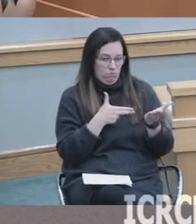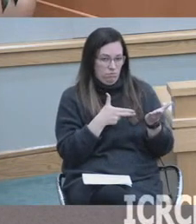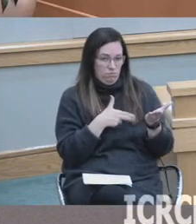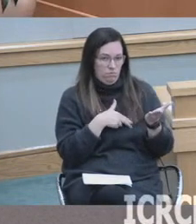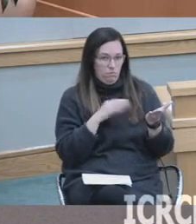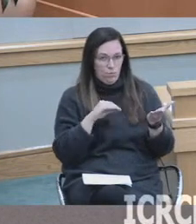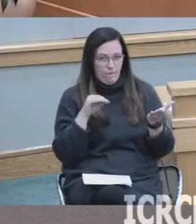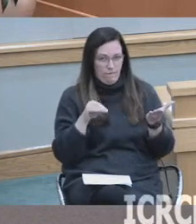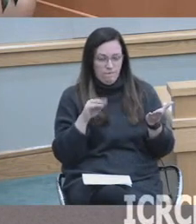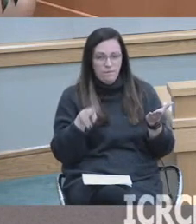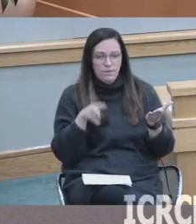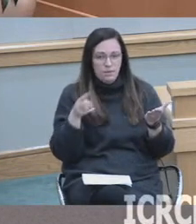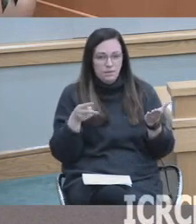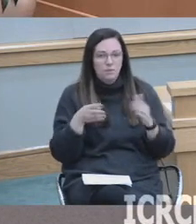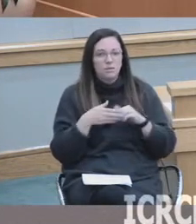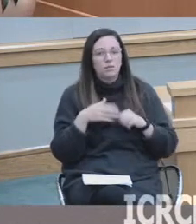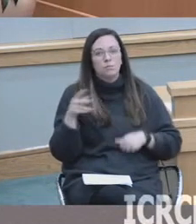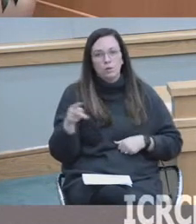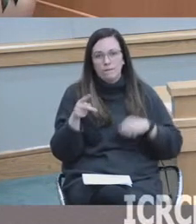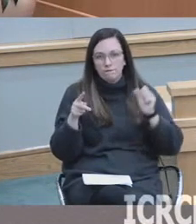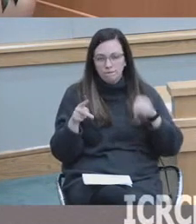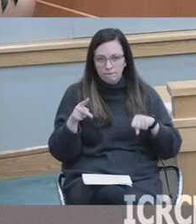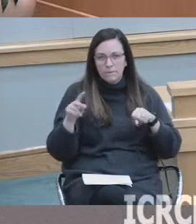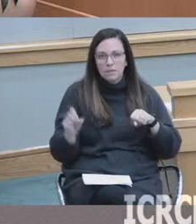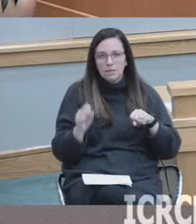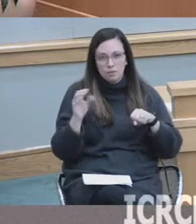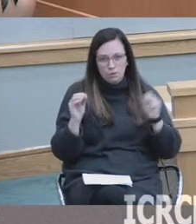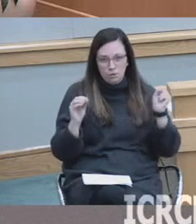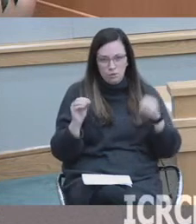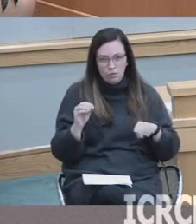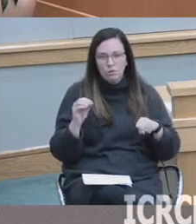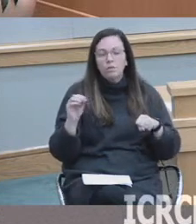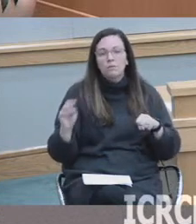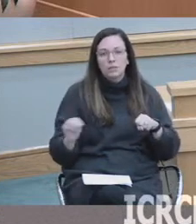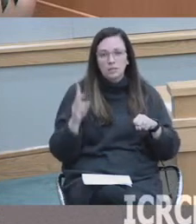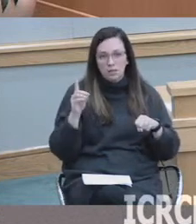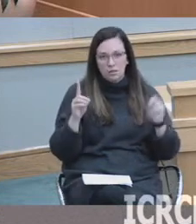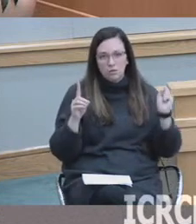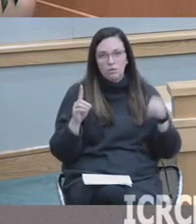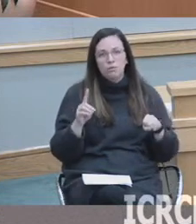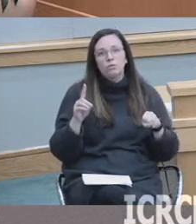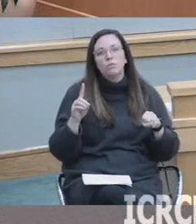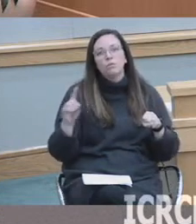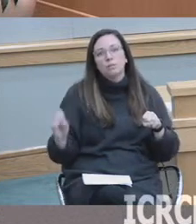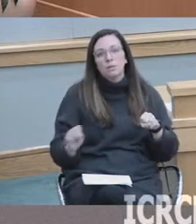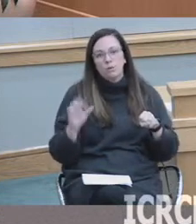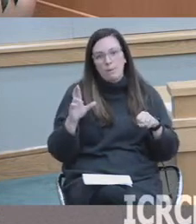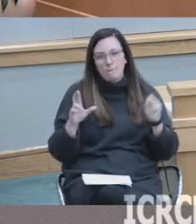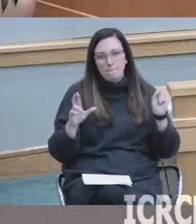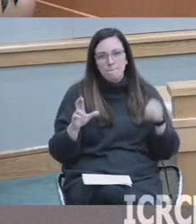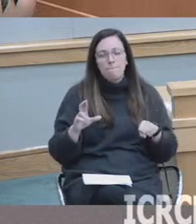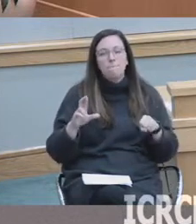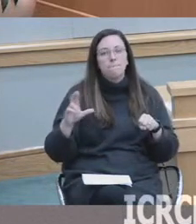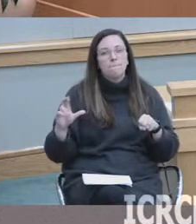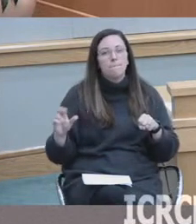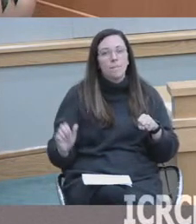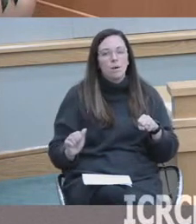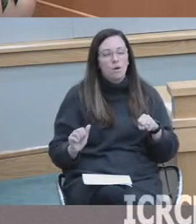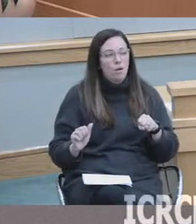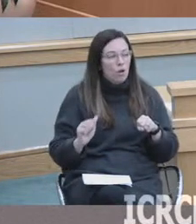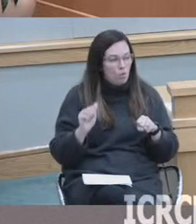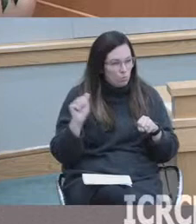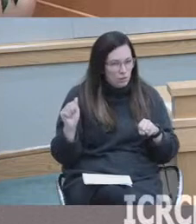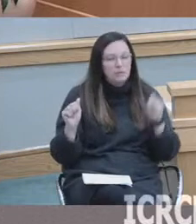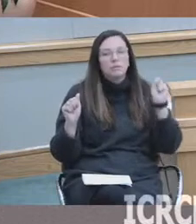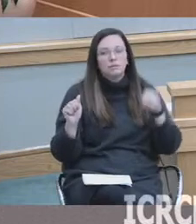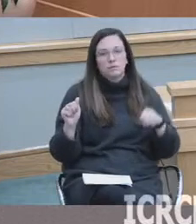So moved. Second. Mr. Putoff. Yes. Mr. Sextro. Yes. Ms. McDaniel. Yes. Ms. Smiley Robertson. Yes. Mr.